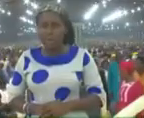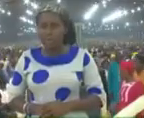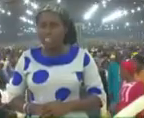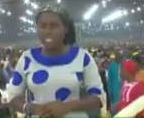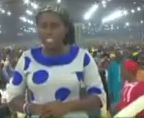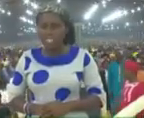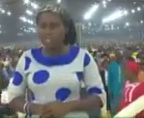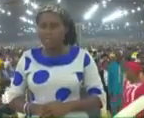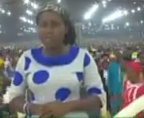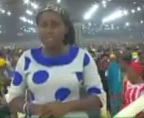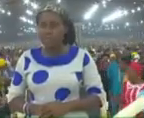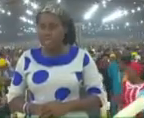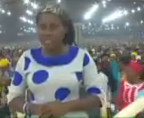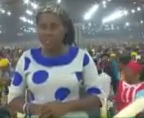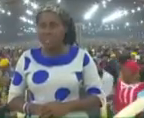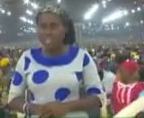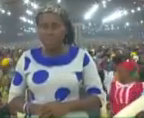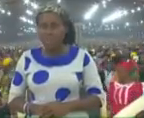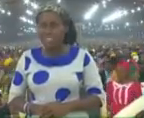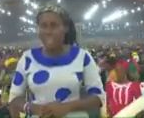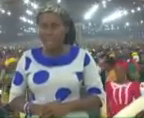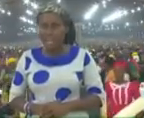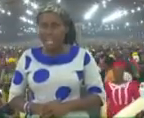Thank you, Father.